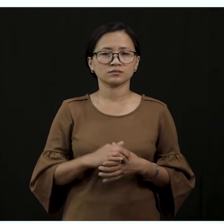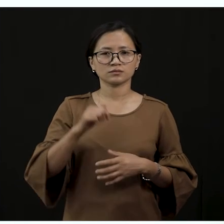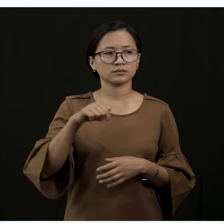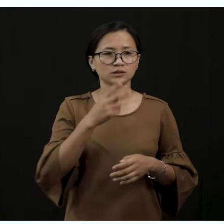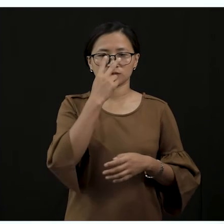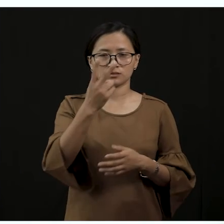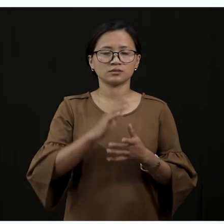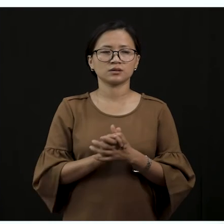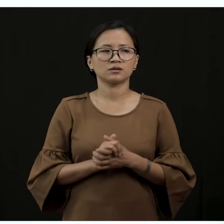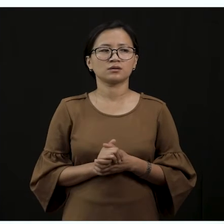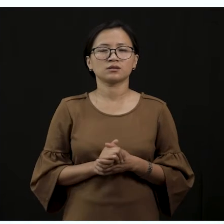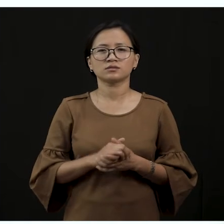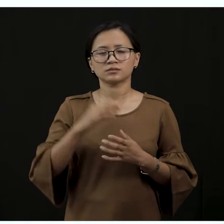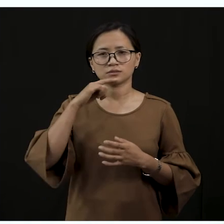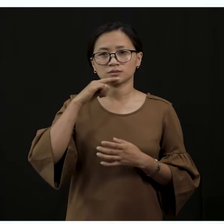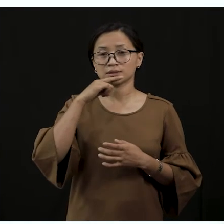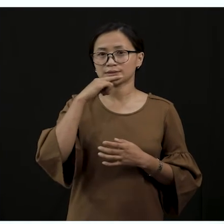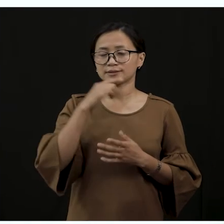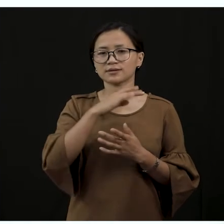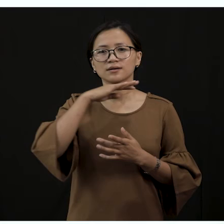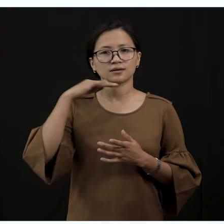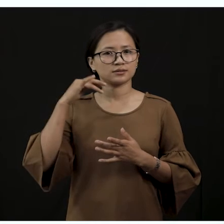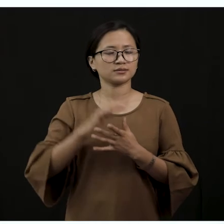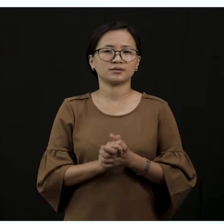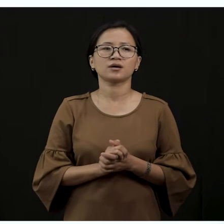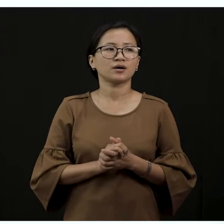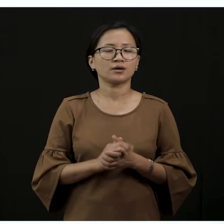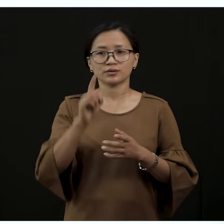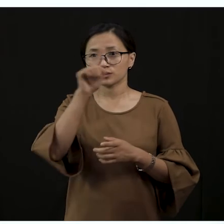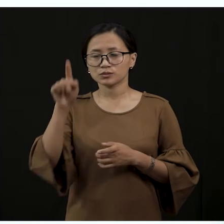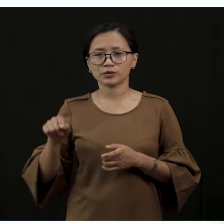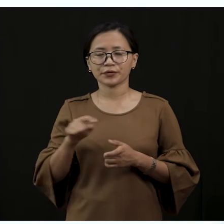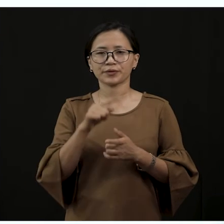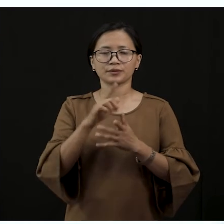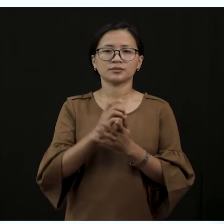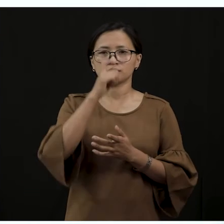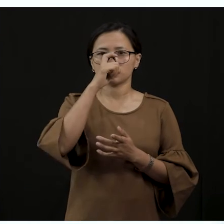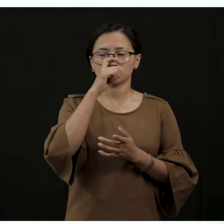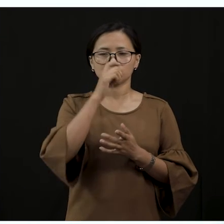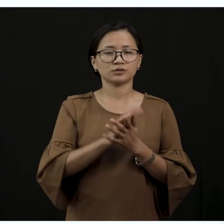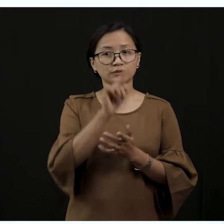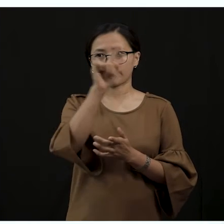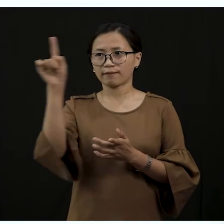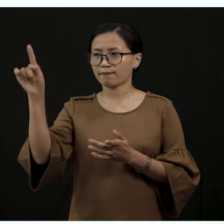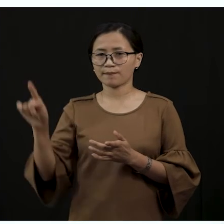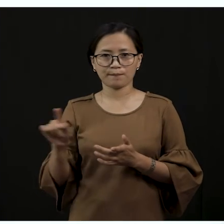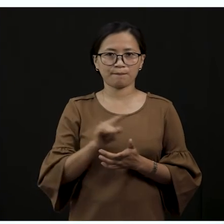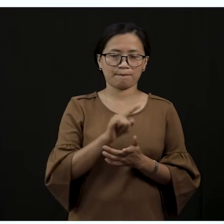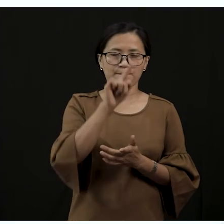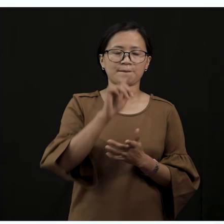here you can see on red color square. This is square and this is rectangle. Okay.